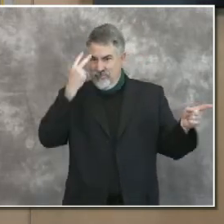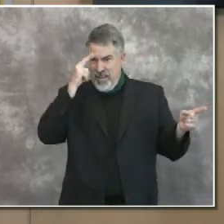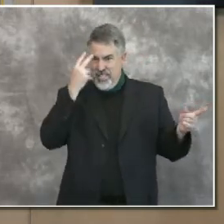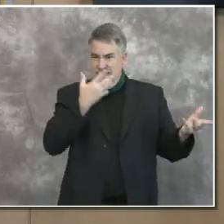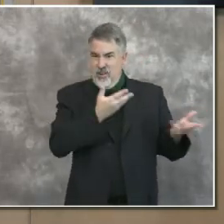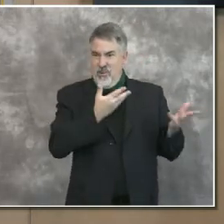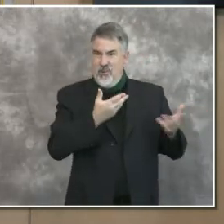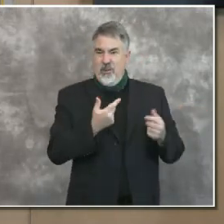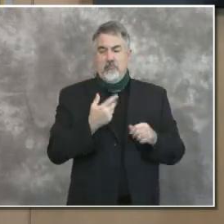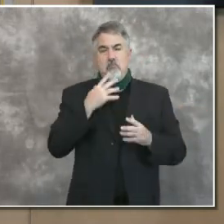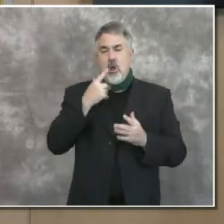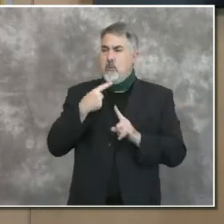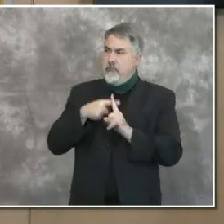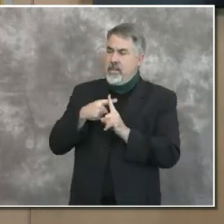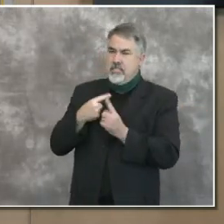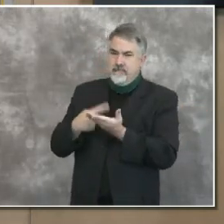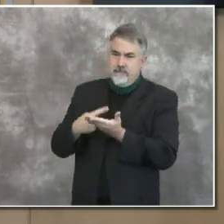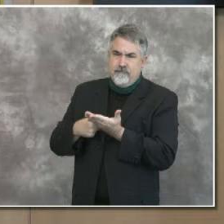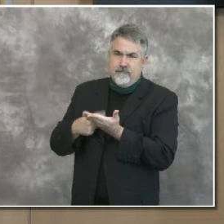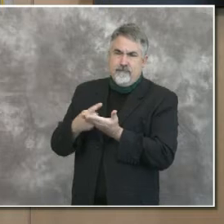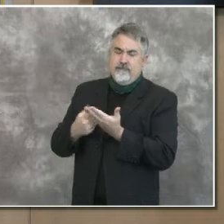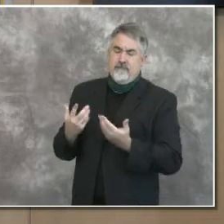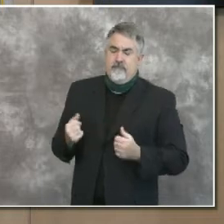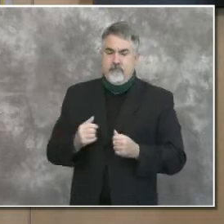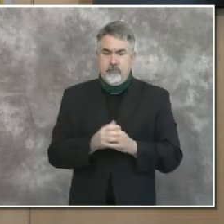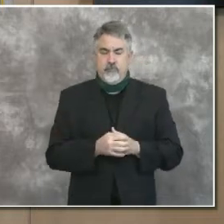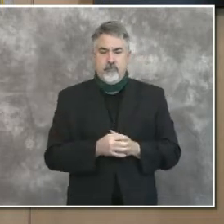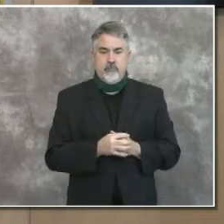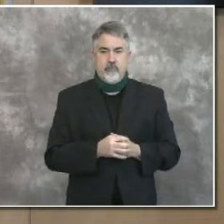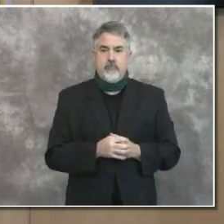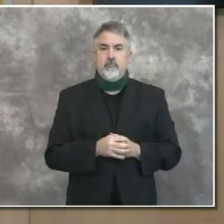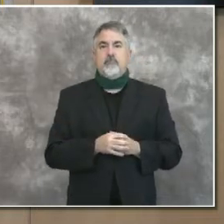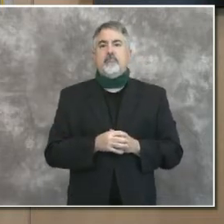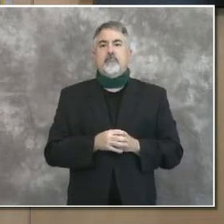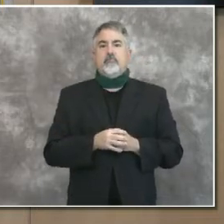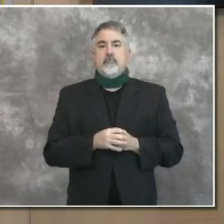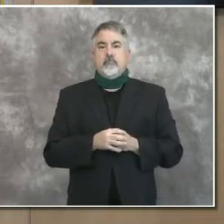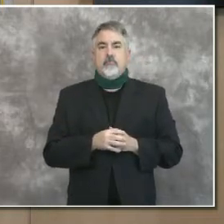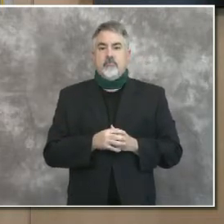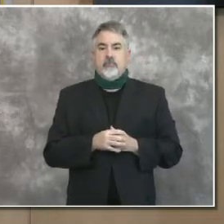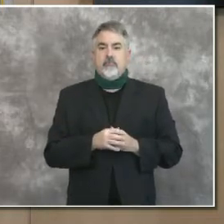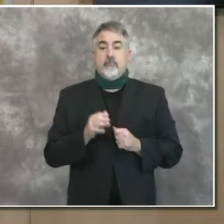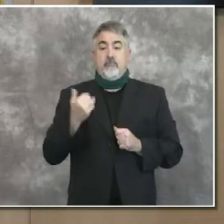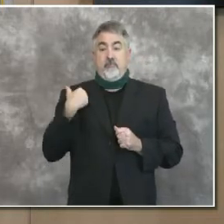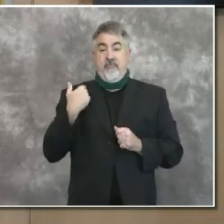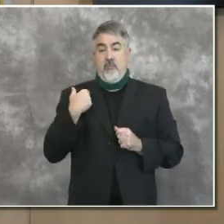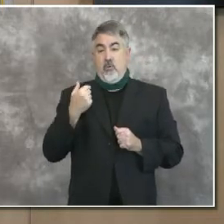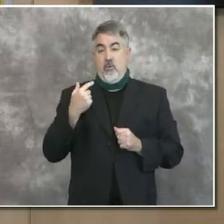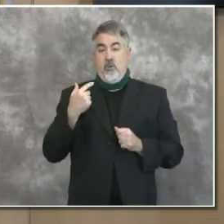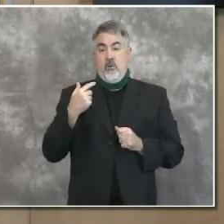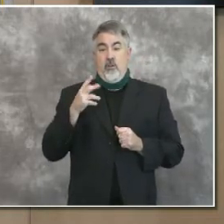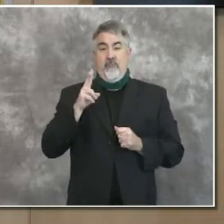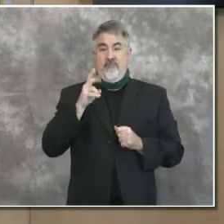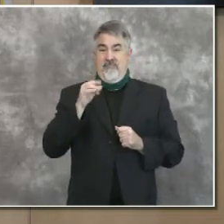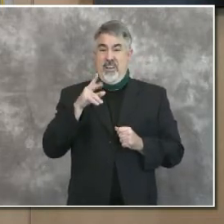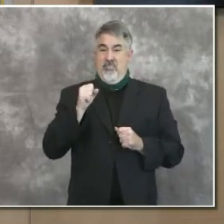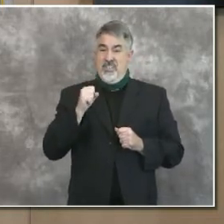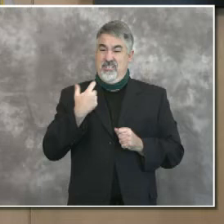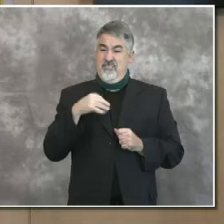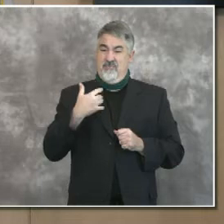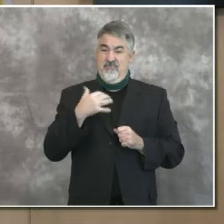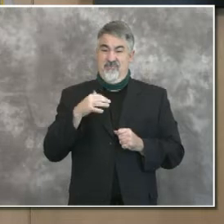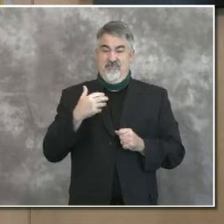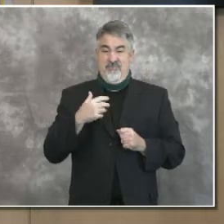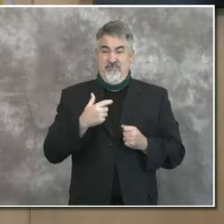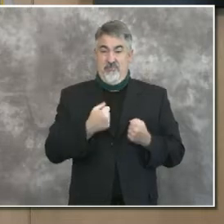as a result of that. As we've said before, this virus does not respect borders or